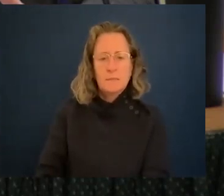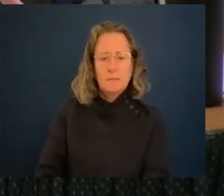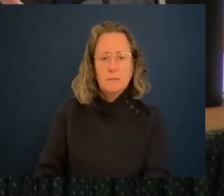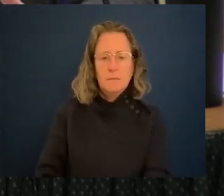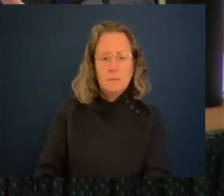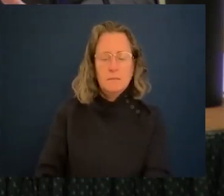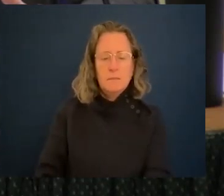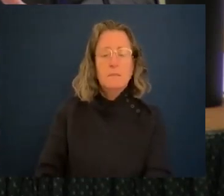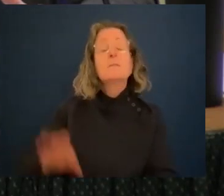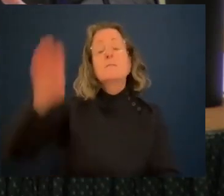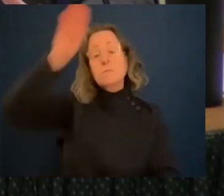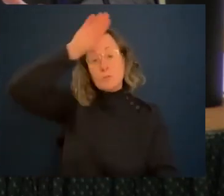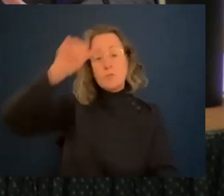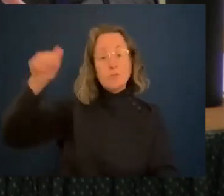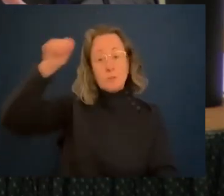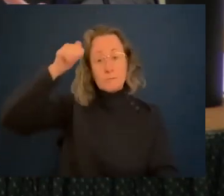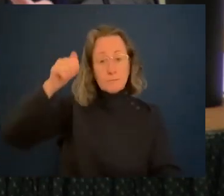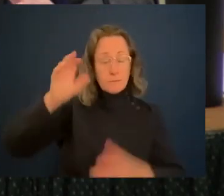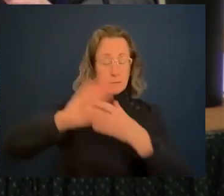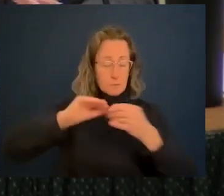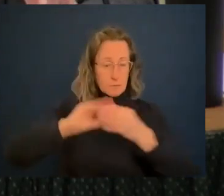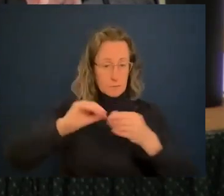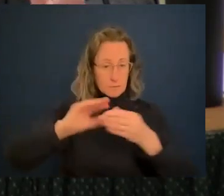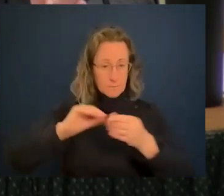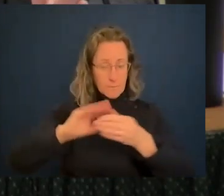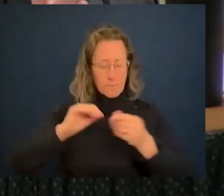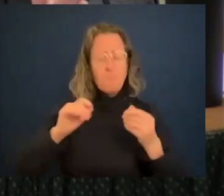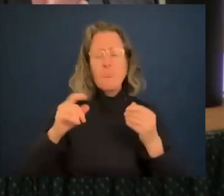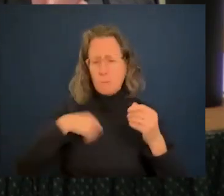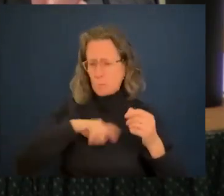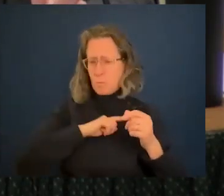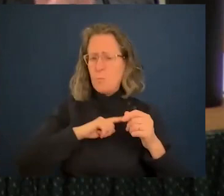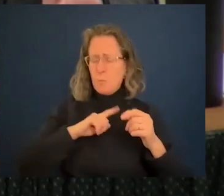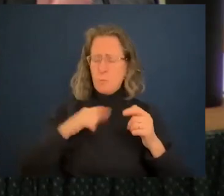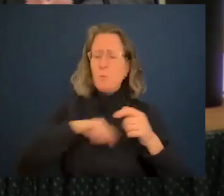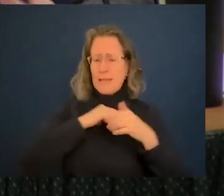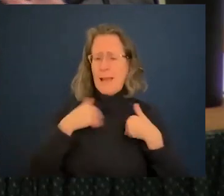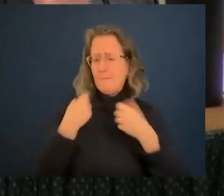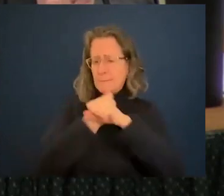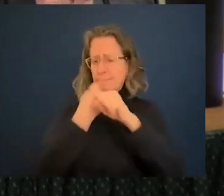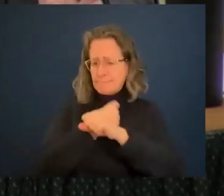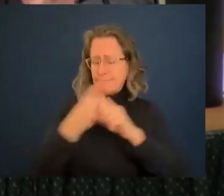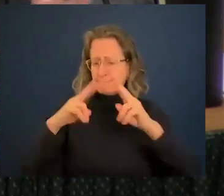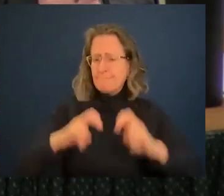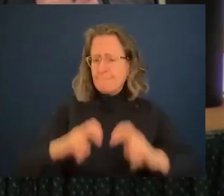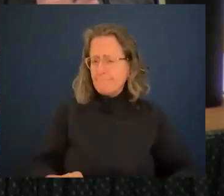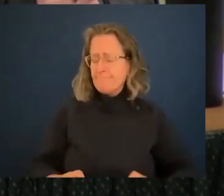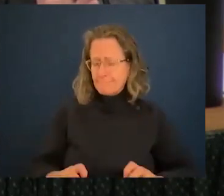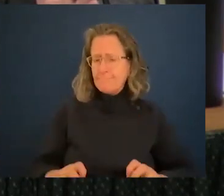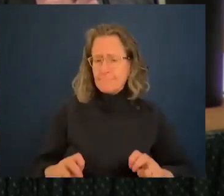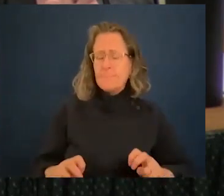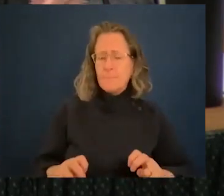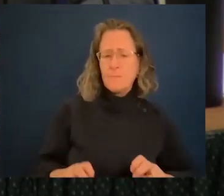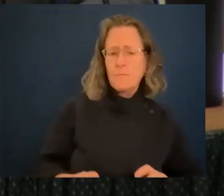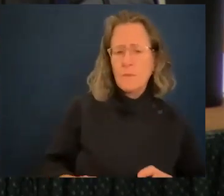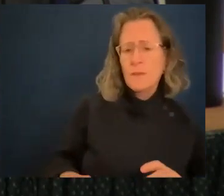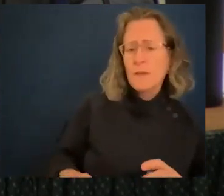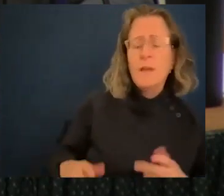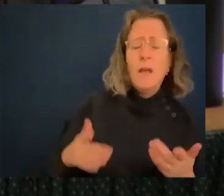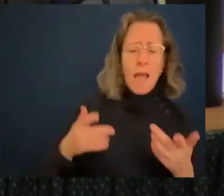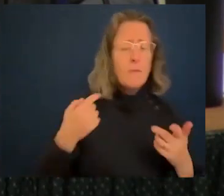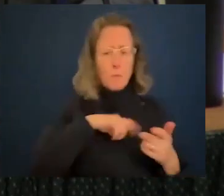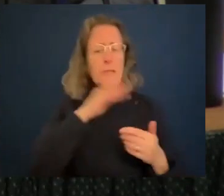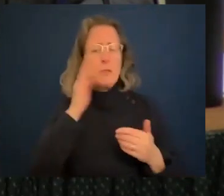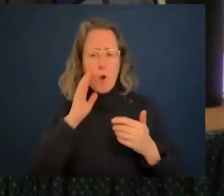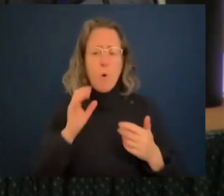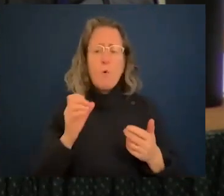chief referred to uh to that gives us a good sense of what the service standard we could meet under that so that that isn't going to take very much further